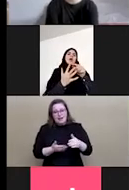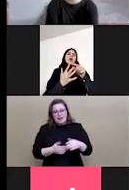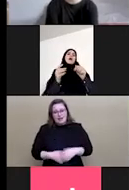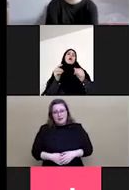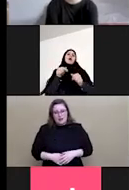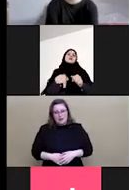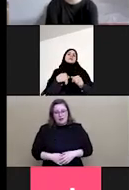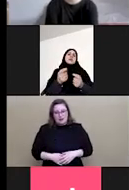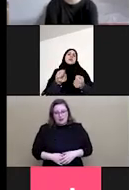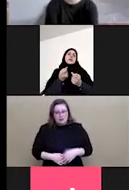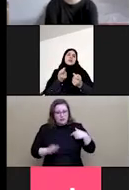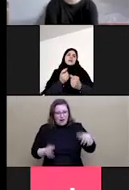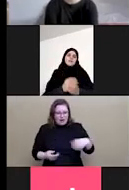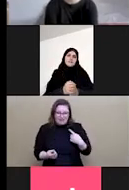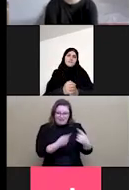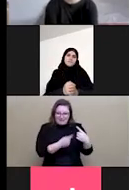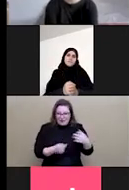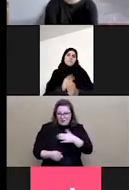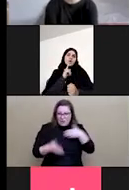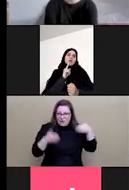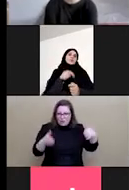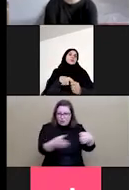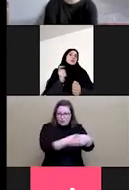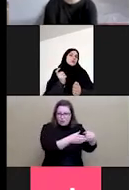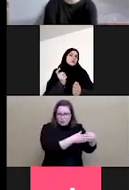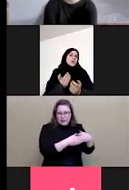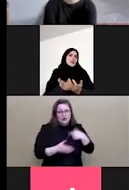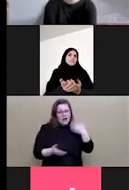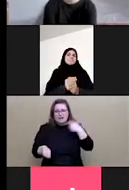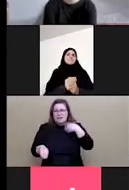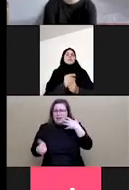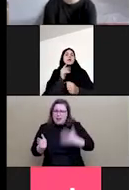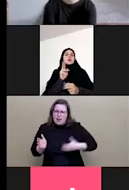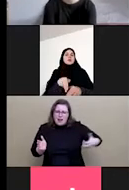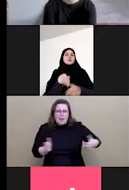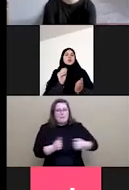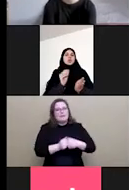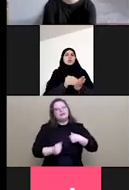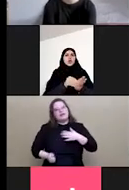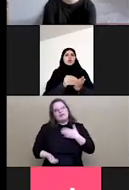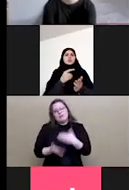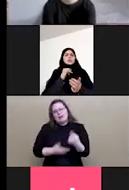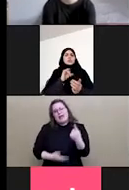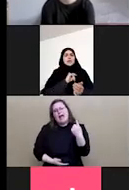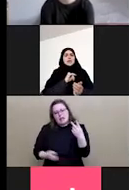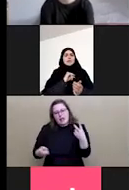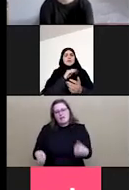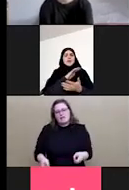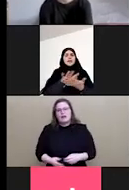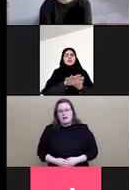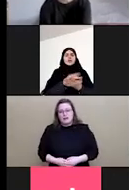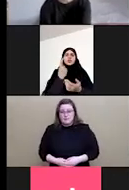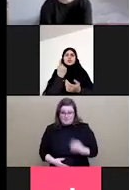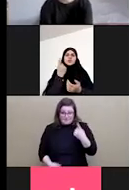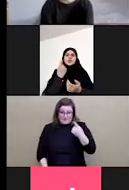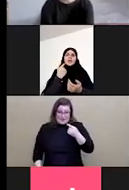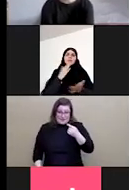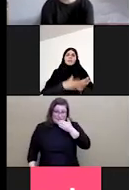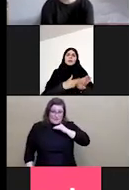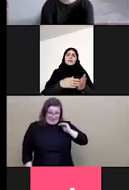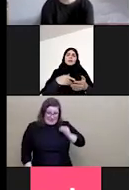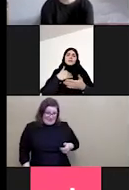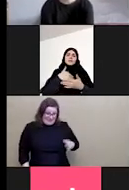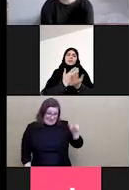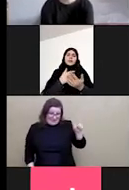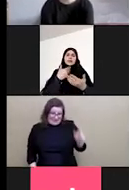in some of the focus groups. I will just share one. A young woman, a member of an